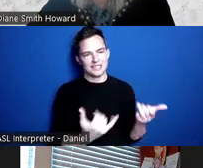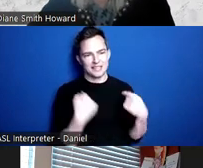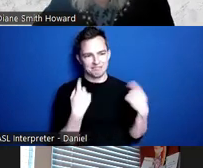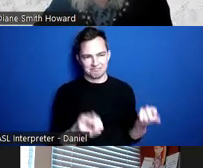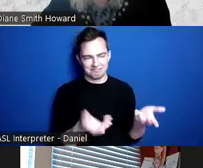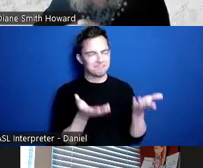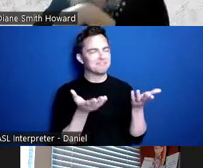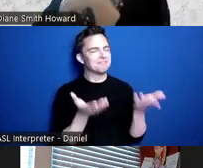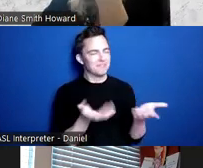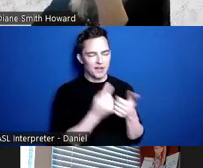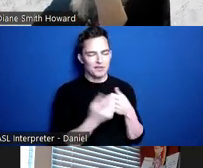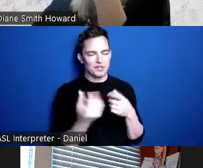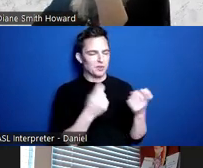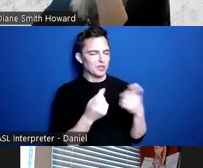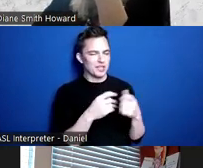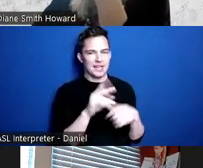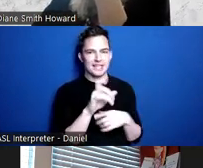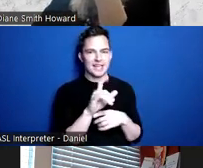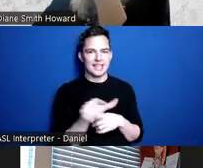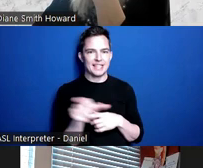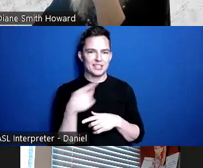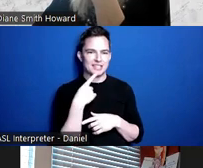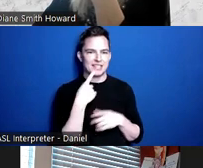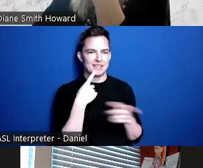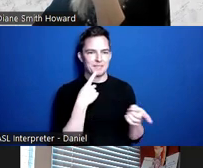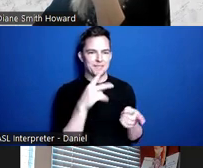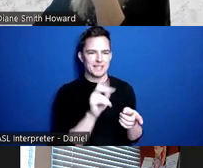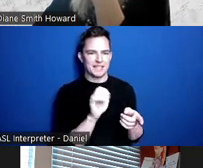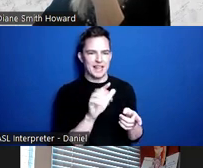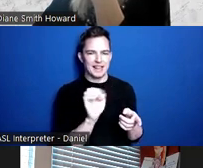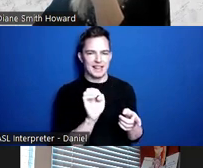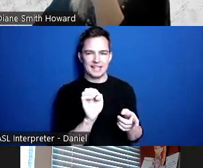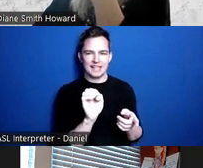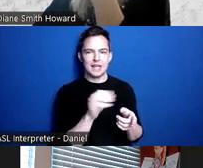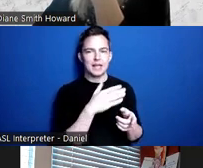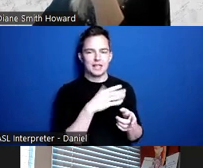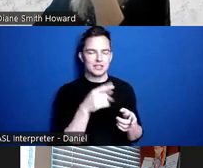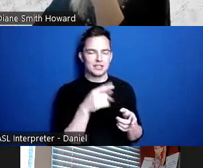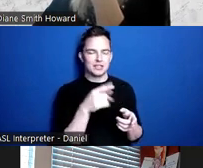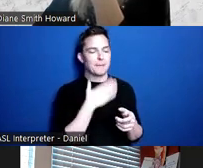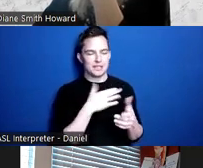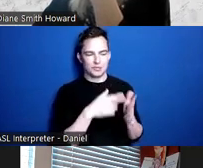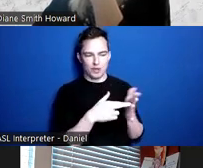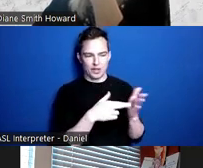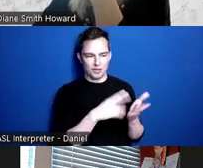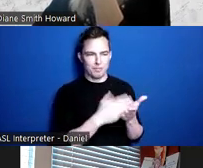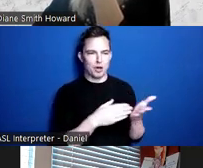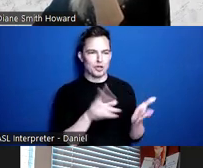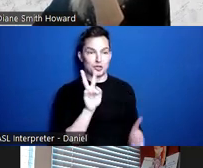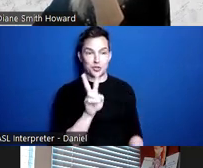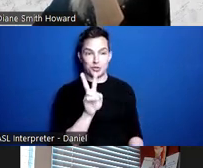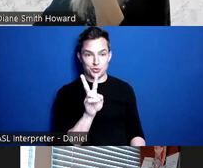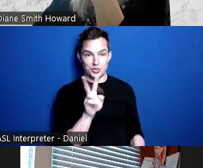everyone's questions. And as Kelly said in the chat, please register for the part two of